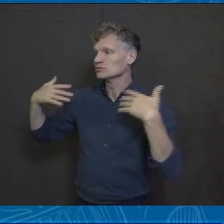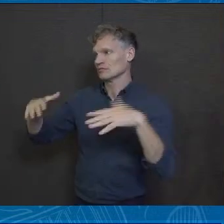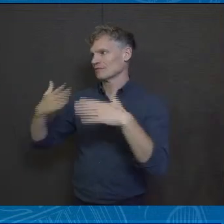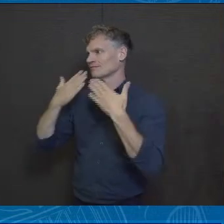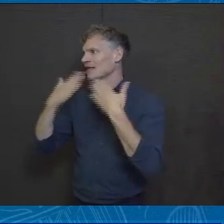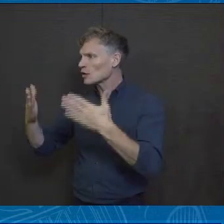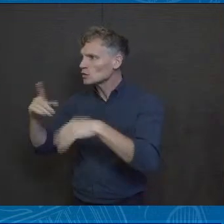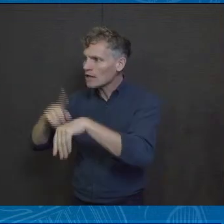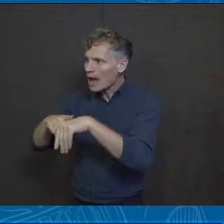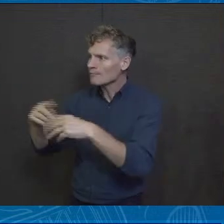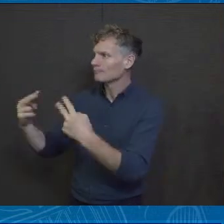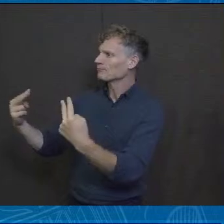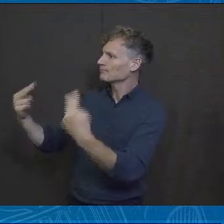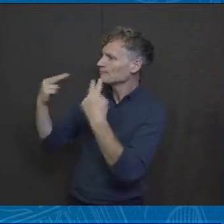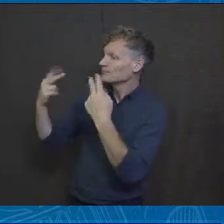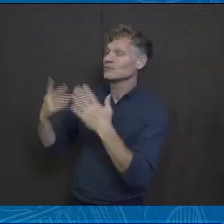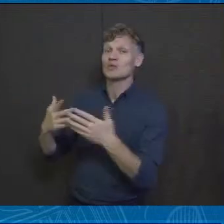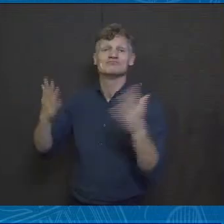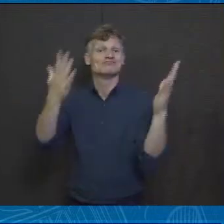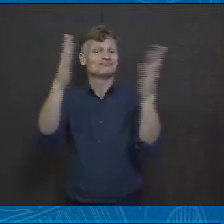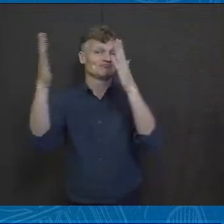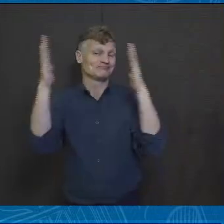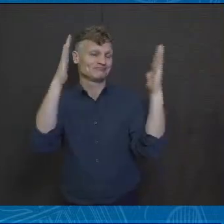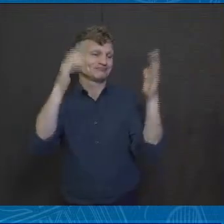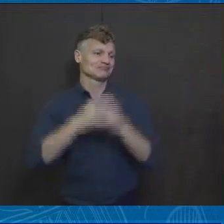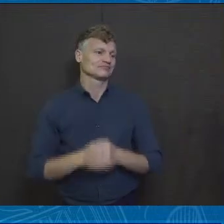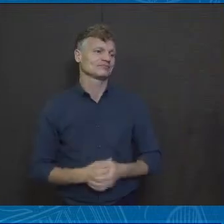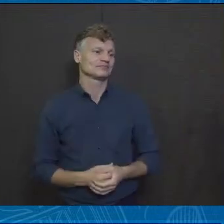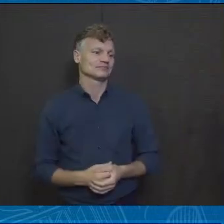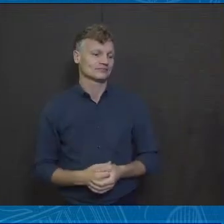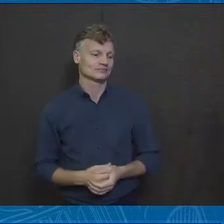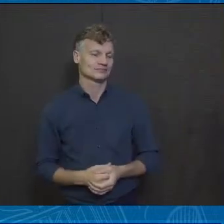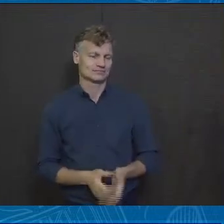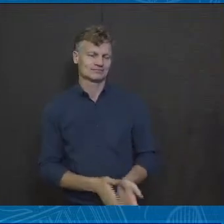the time out. So a round of applause, please.